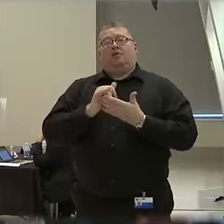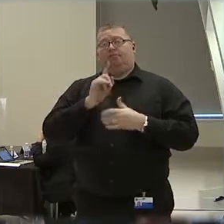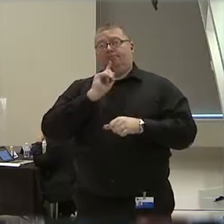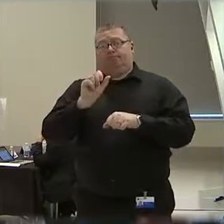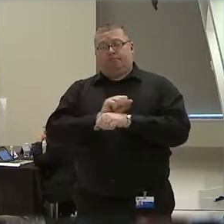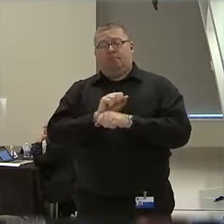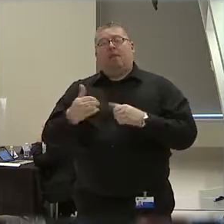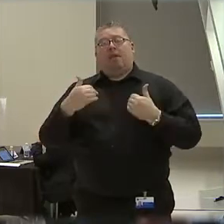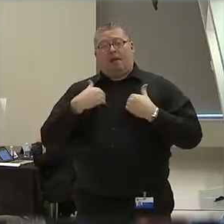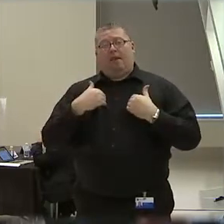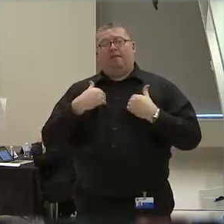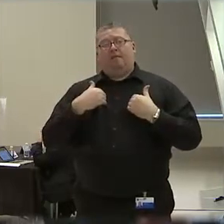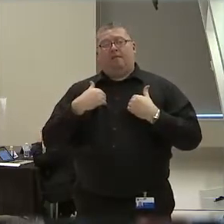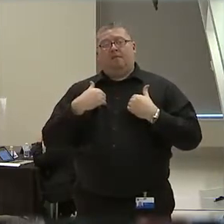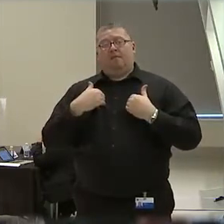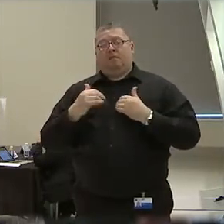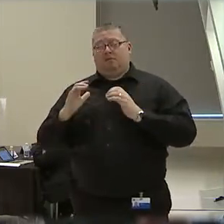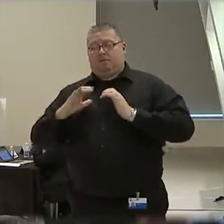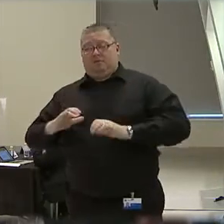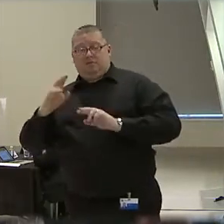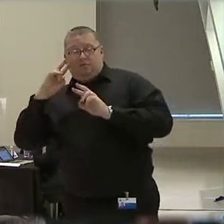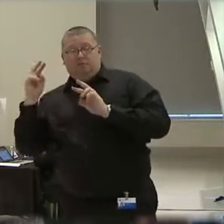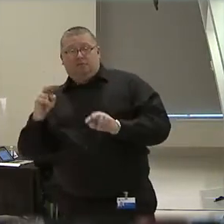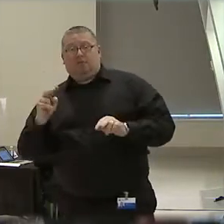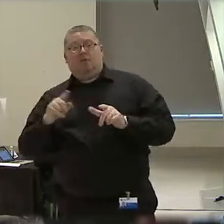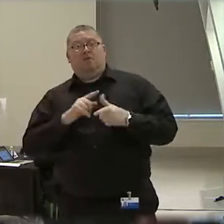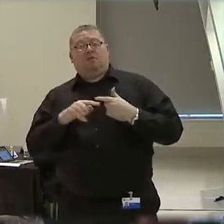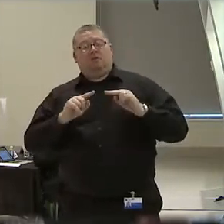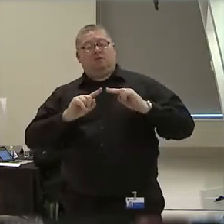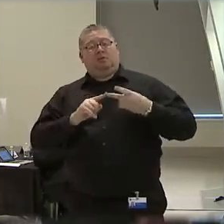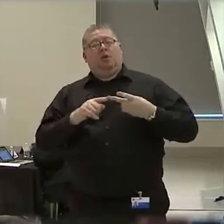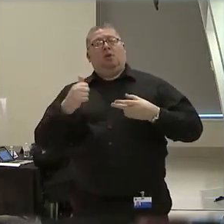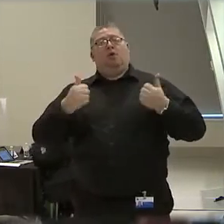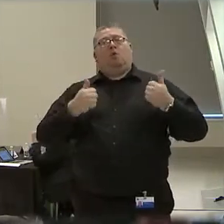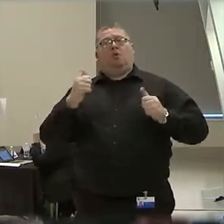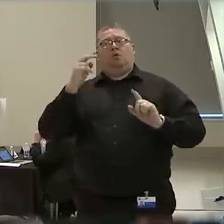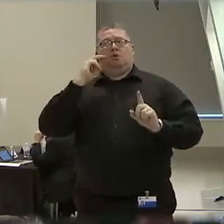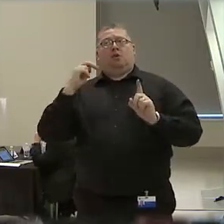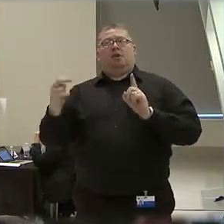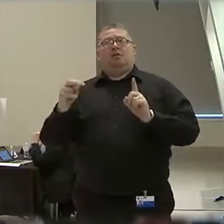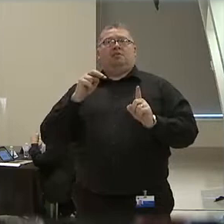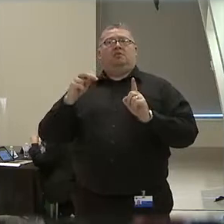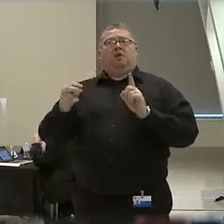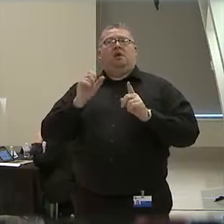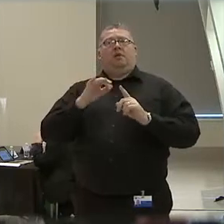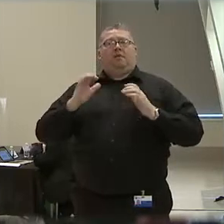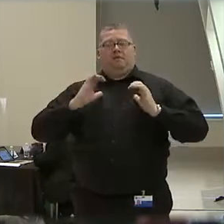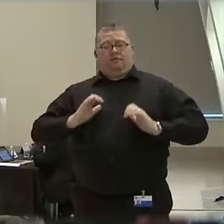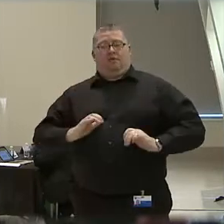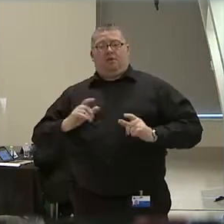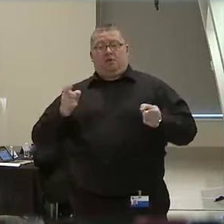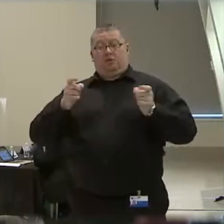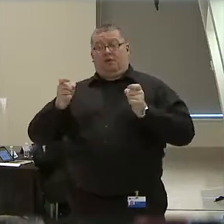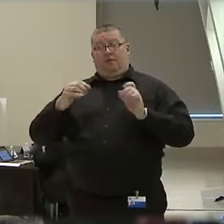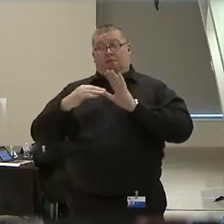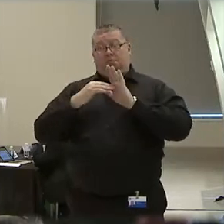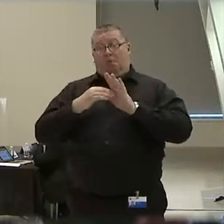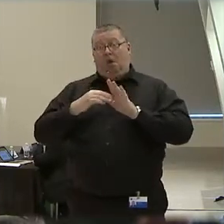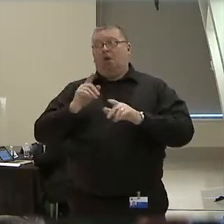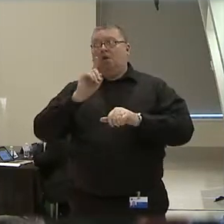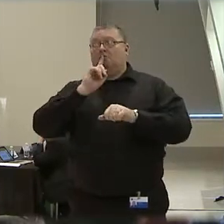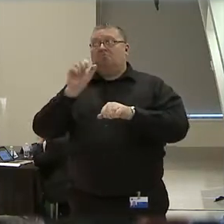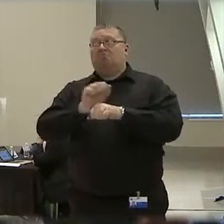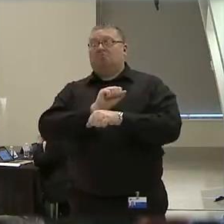have civilian governance, and two, which aspects of civilian governance models are